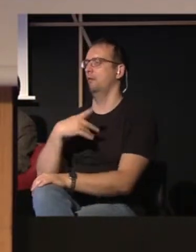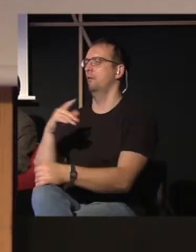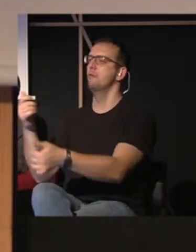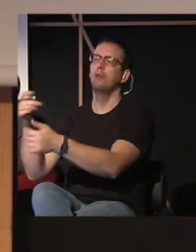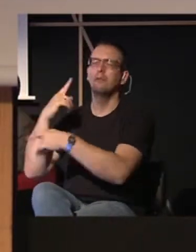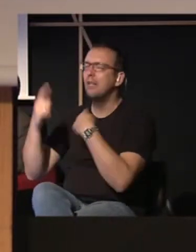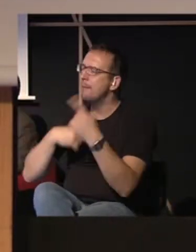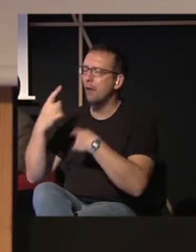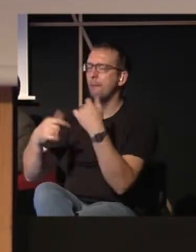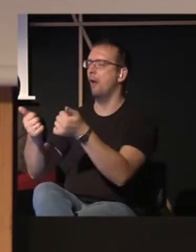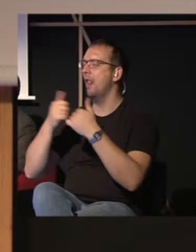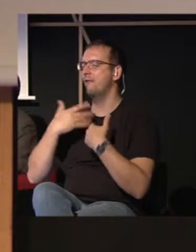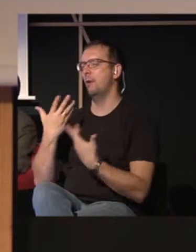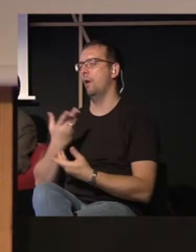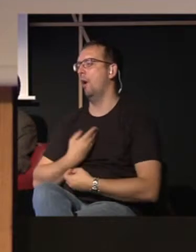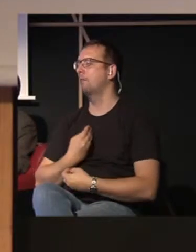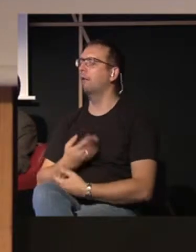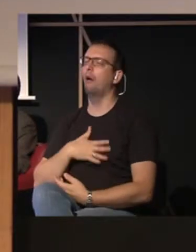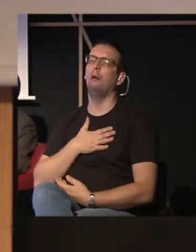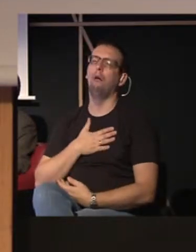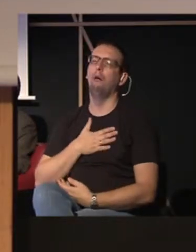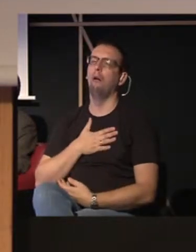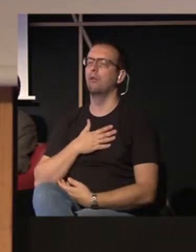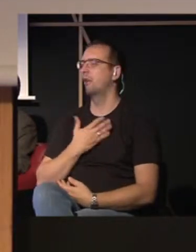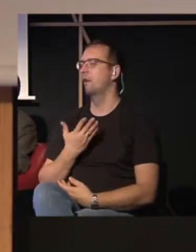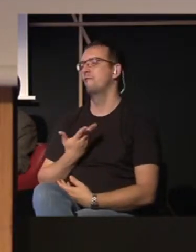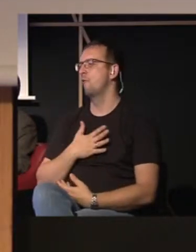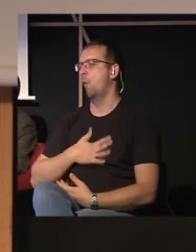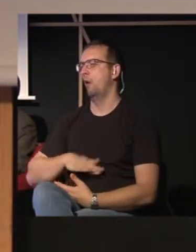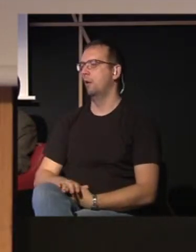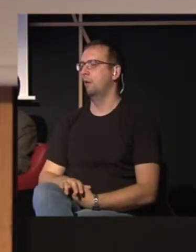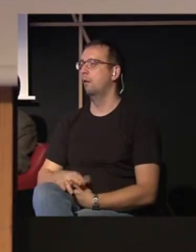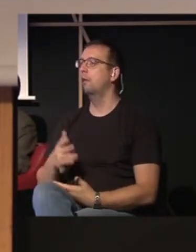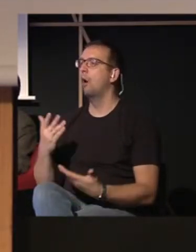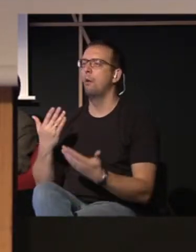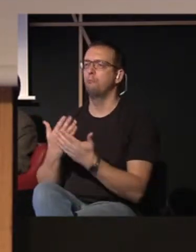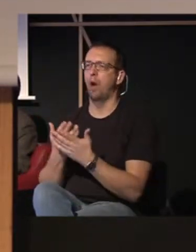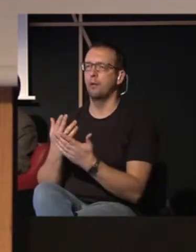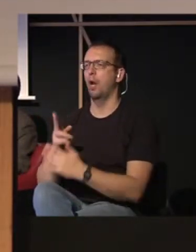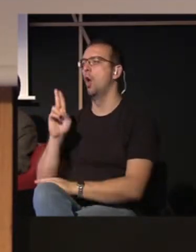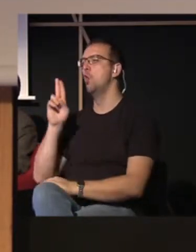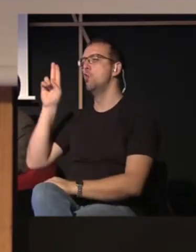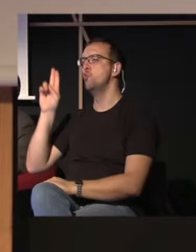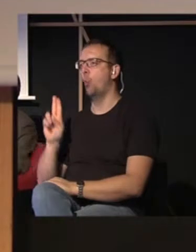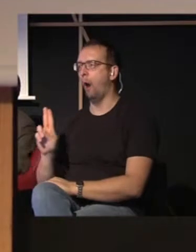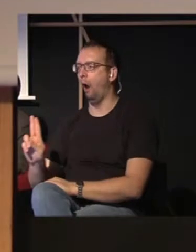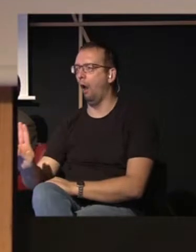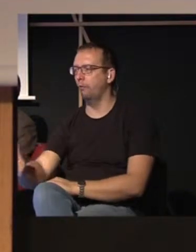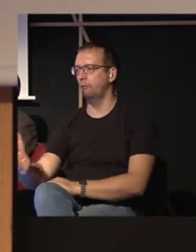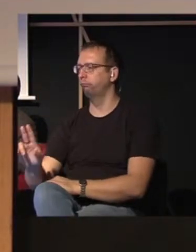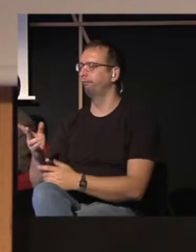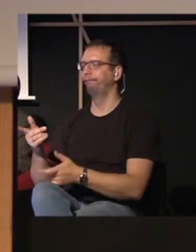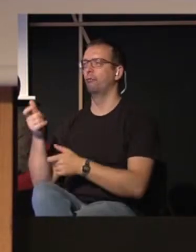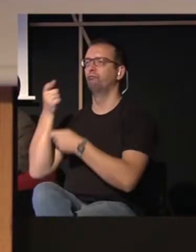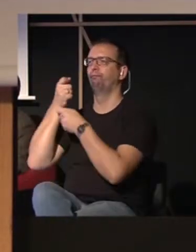can't really get out safely or something, it's not a problem for me to work from home, because I've still got the contact with the office